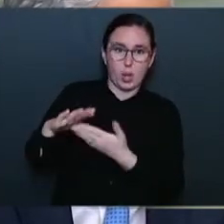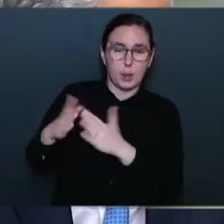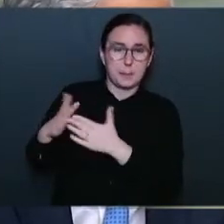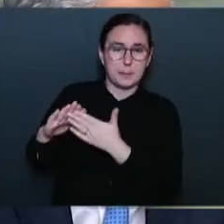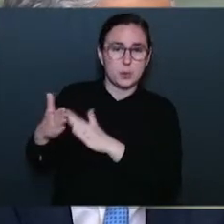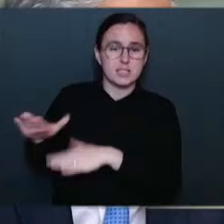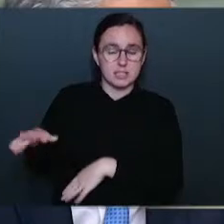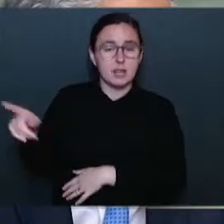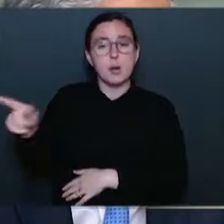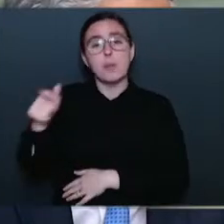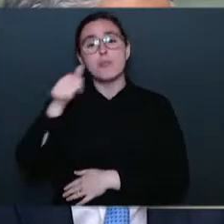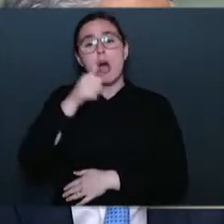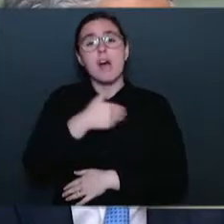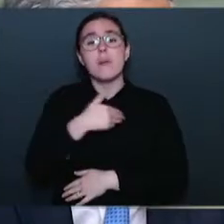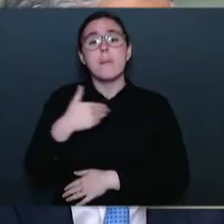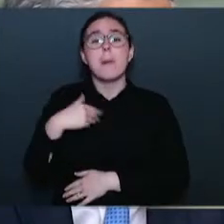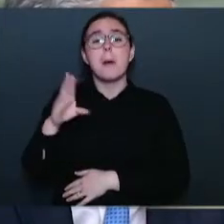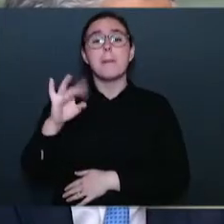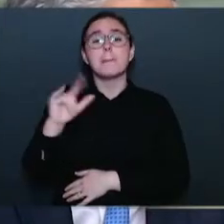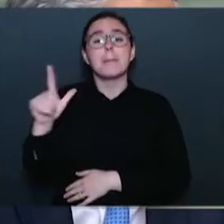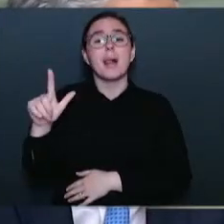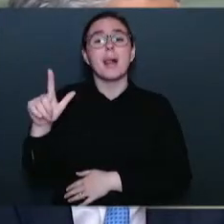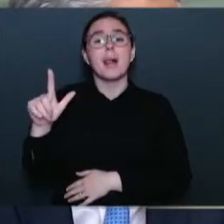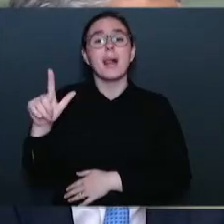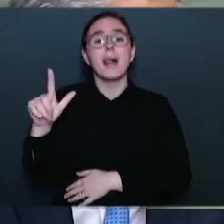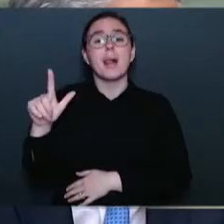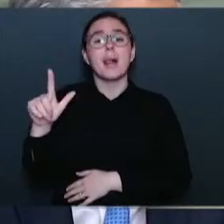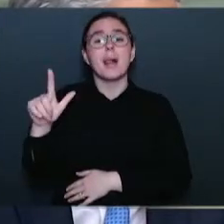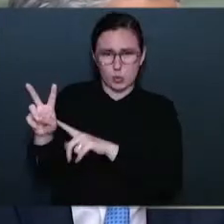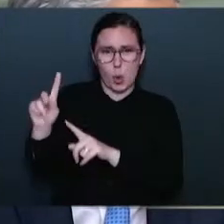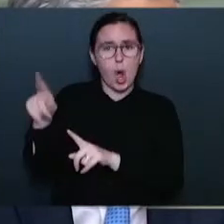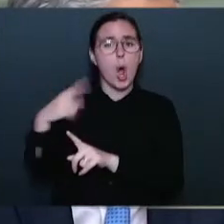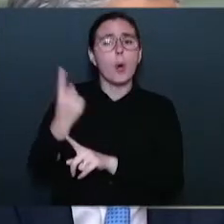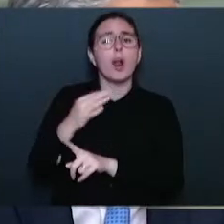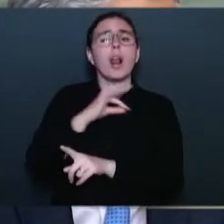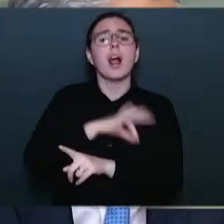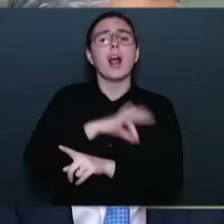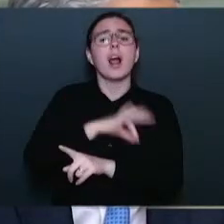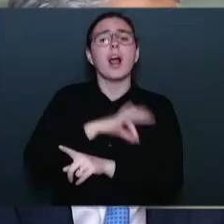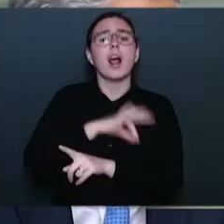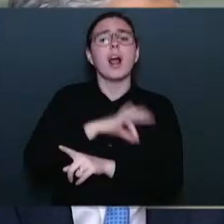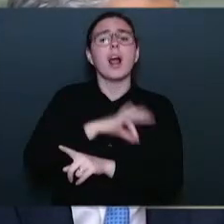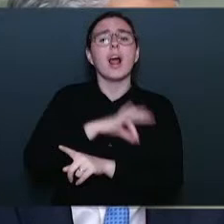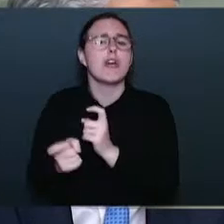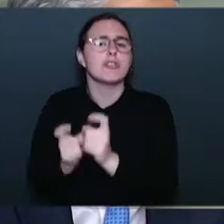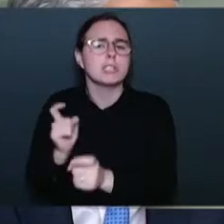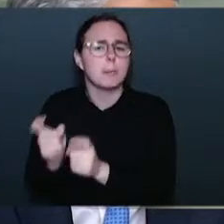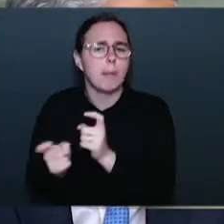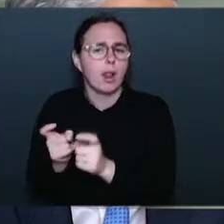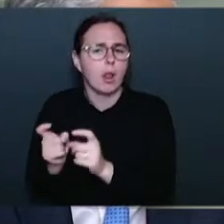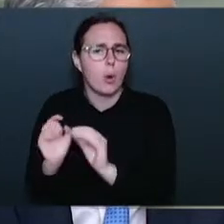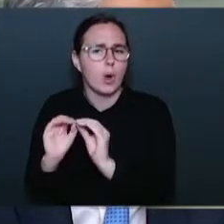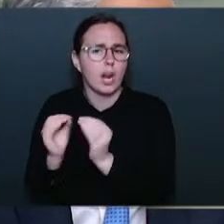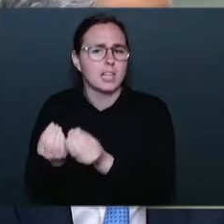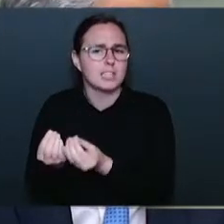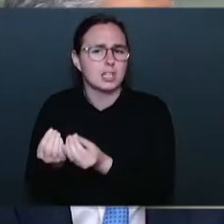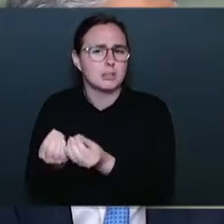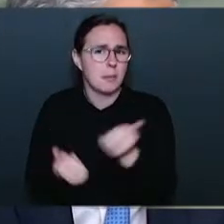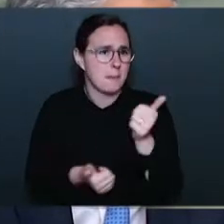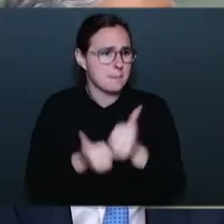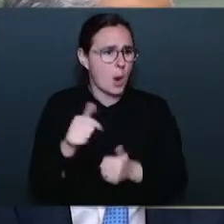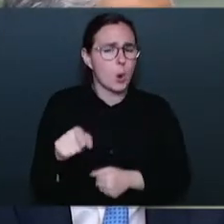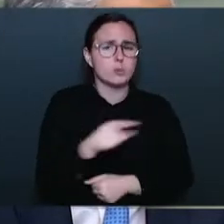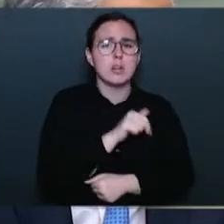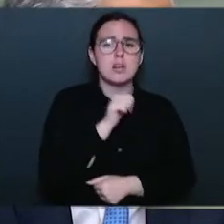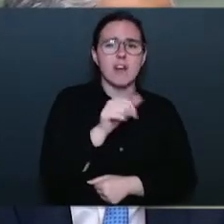organizations and given that the majority of non-profits do not have charitable status to accept donations and issue tax receipts